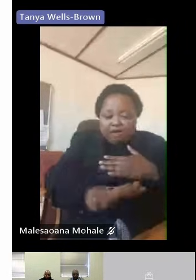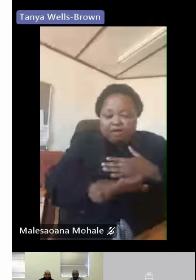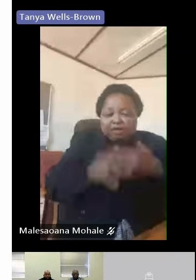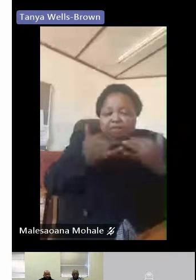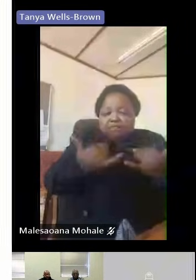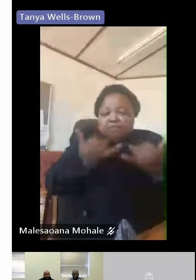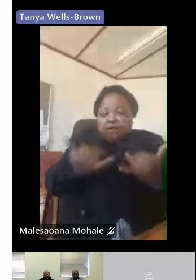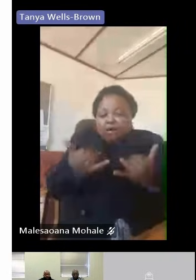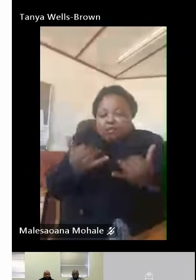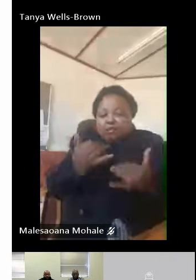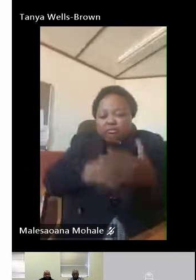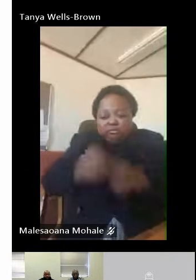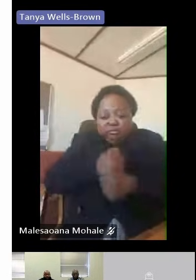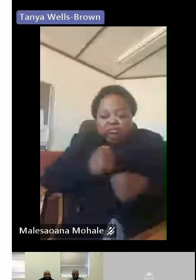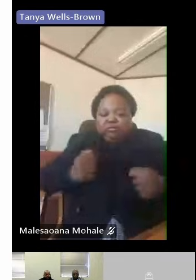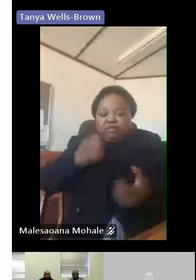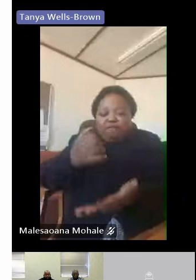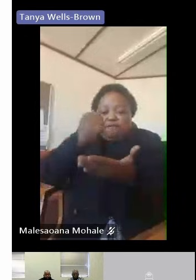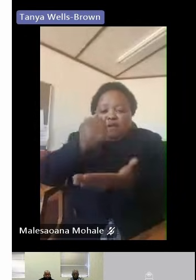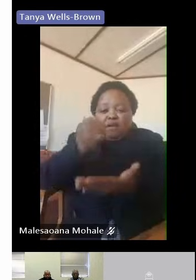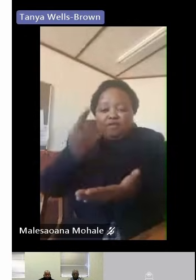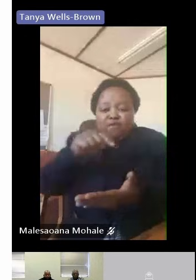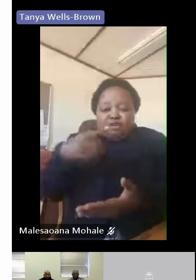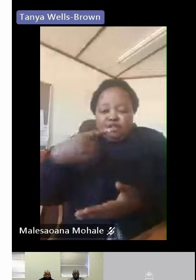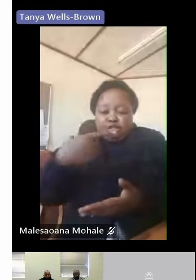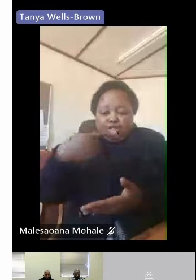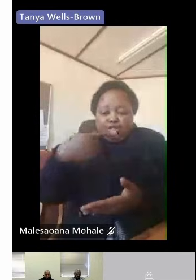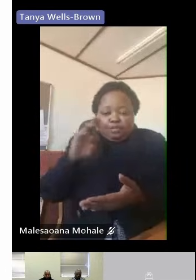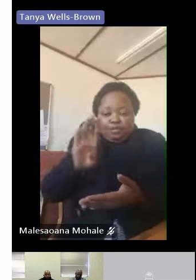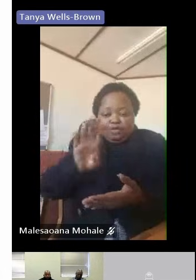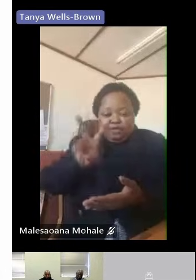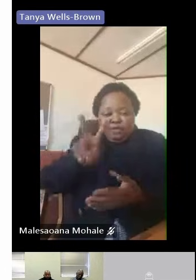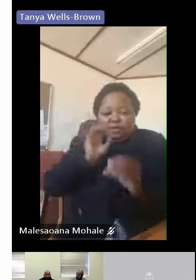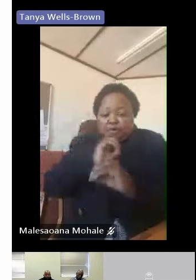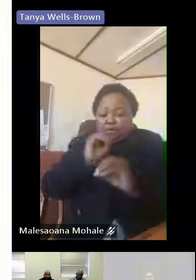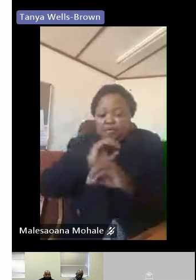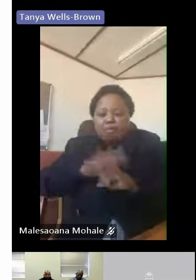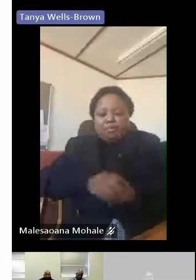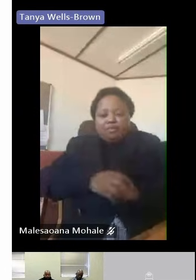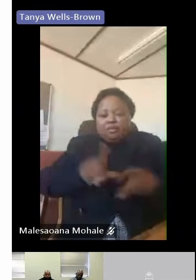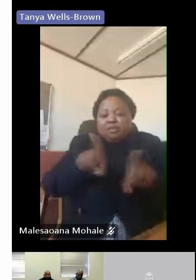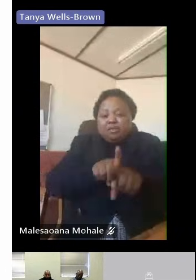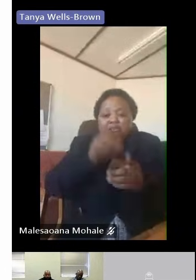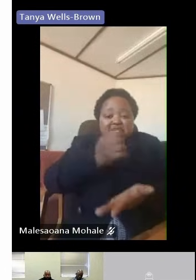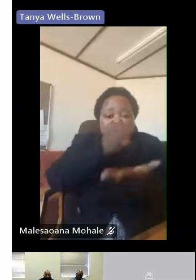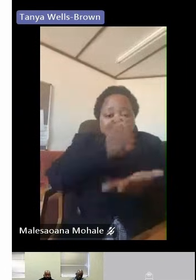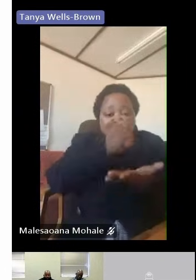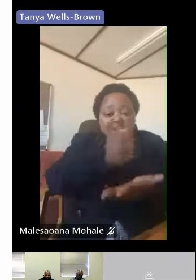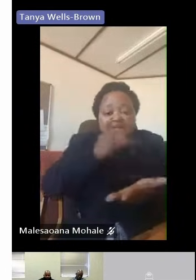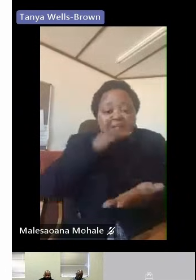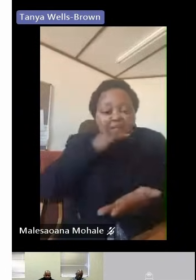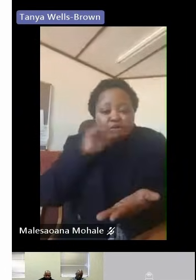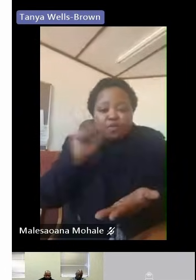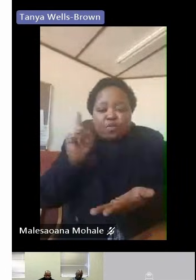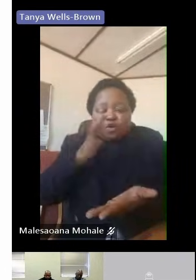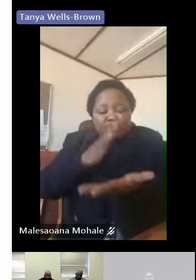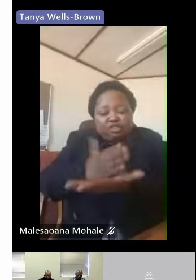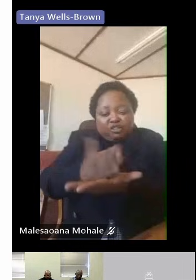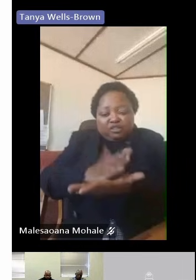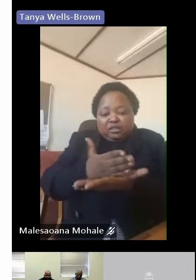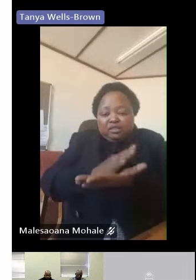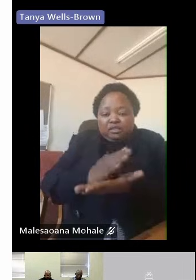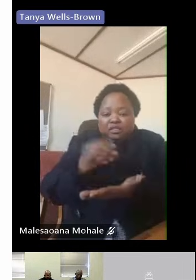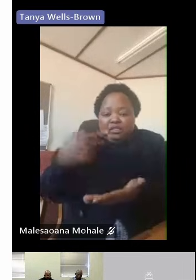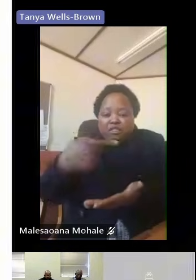violence. The funds are not pooled together. That means that there's no shared GBV basket. Each ministry has